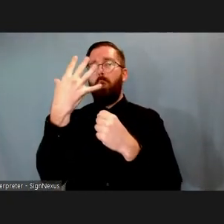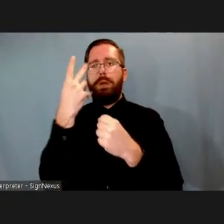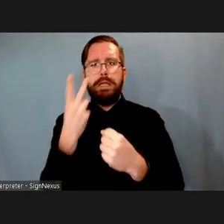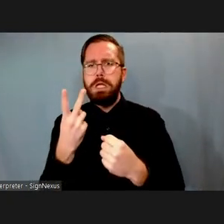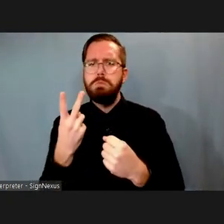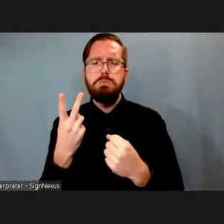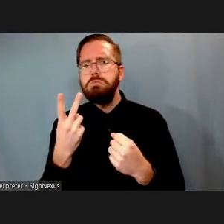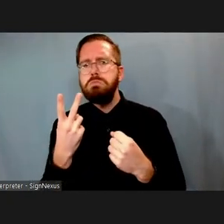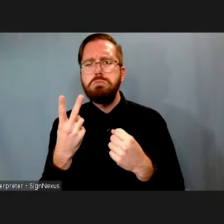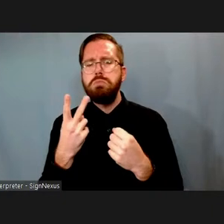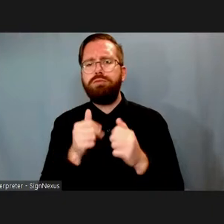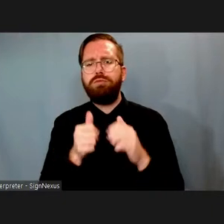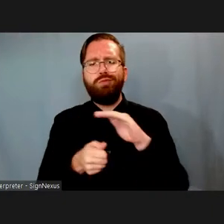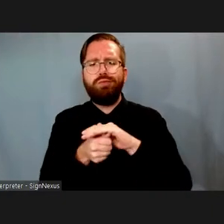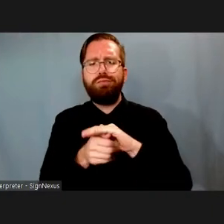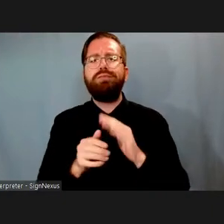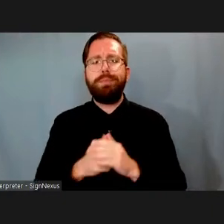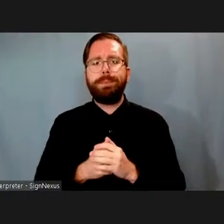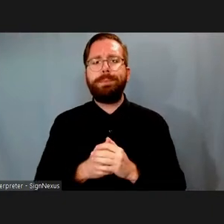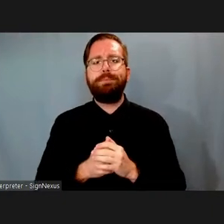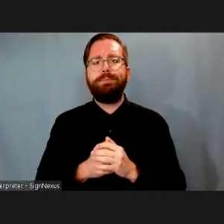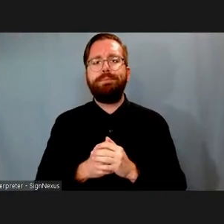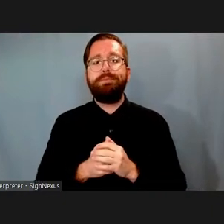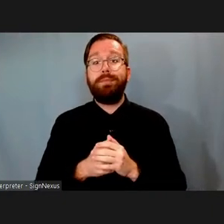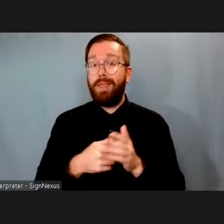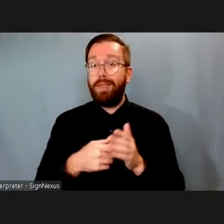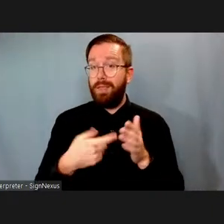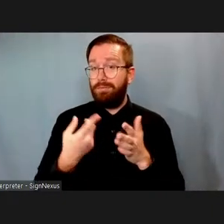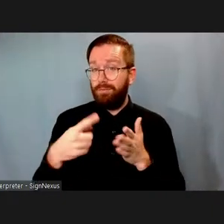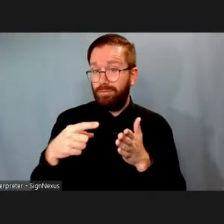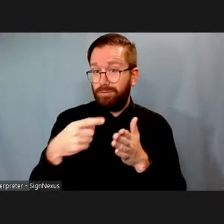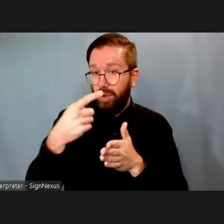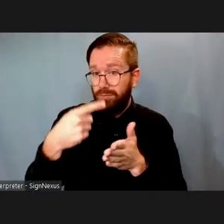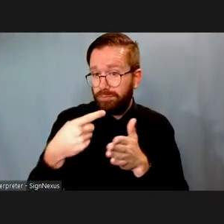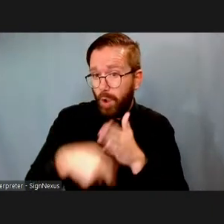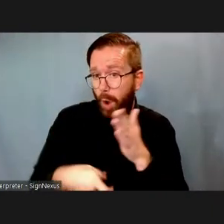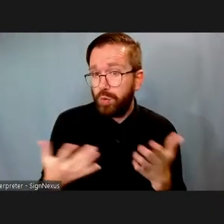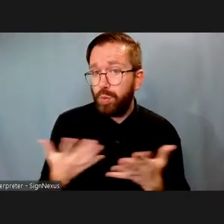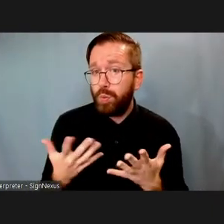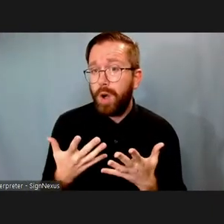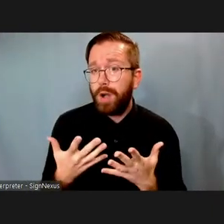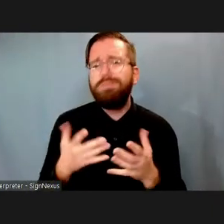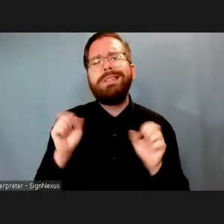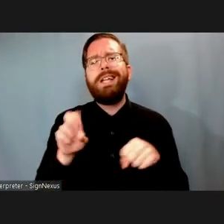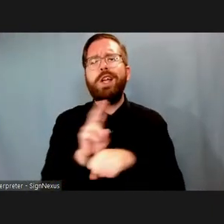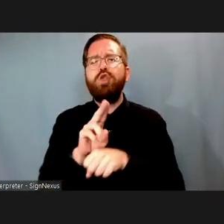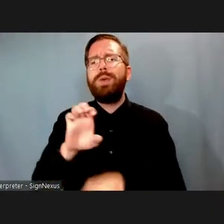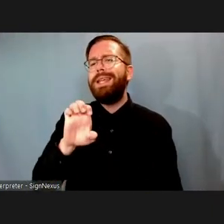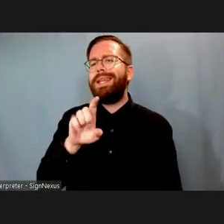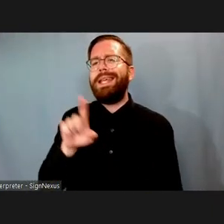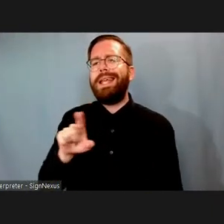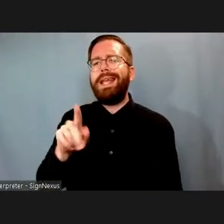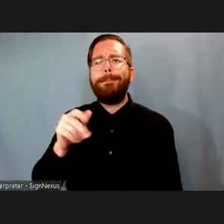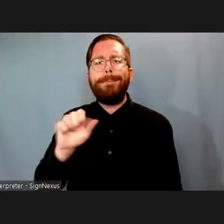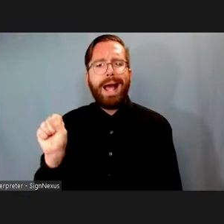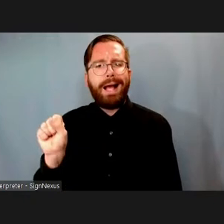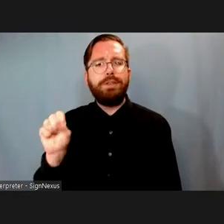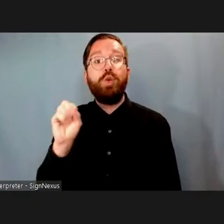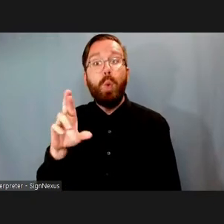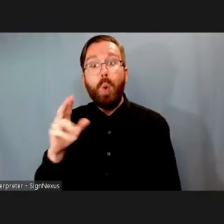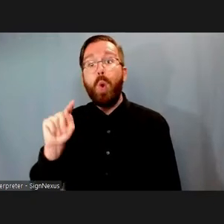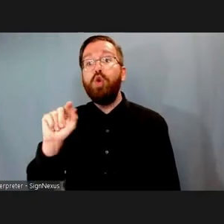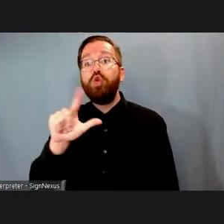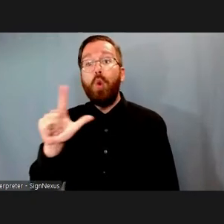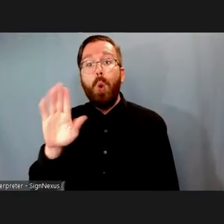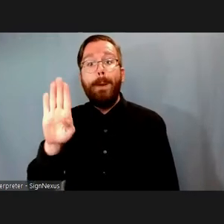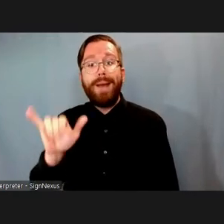pay it would be very similar to what people experienced today they would be able to pay with easy pass or tolls by mail where an image is taken of